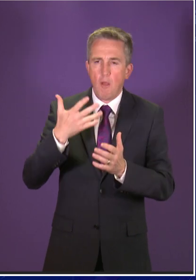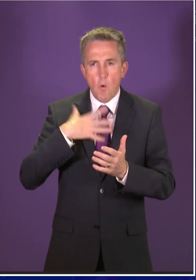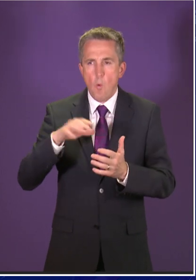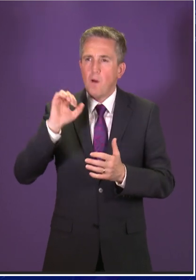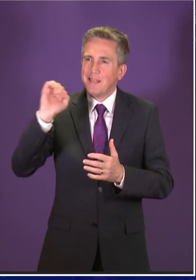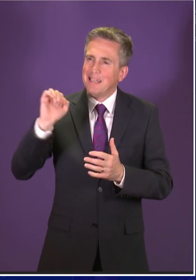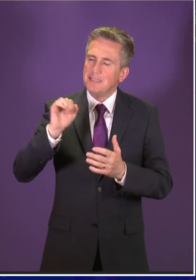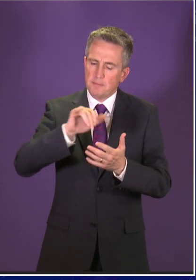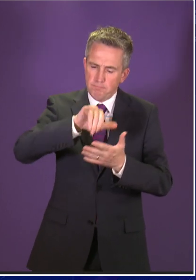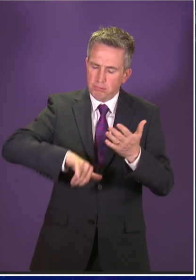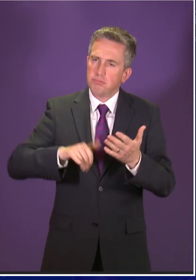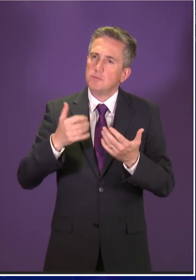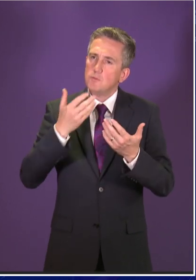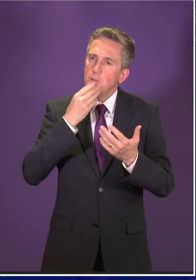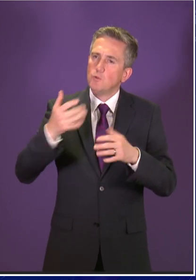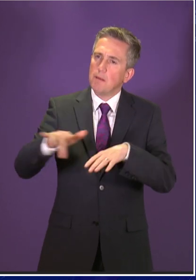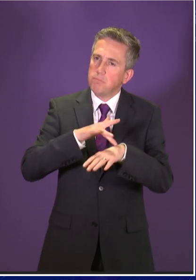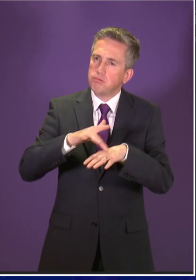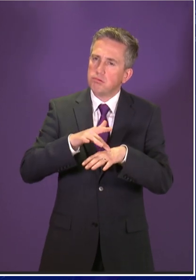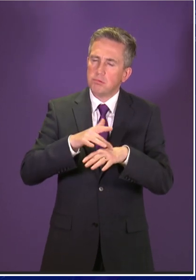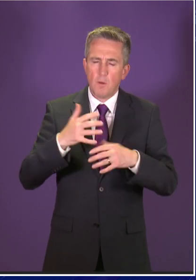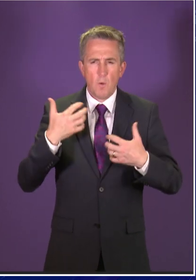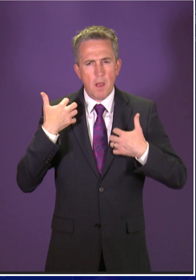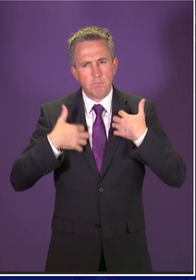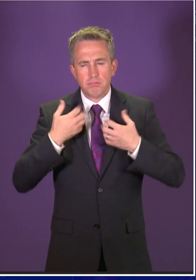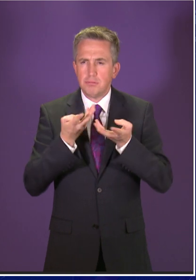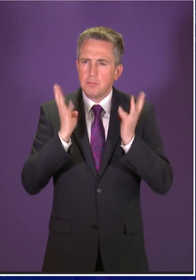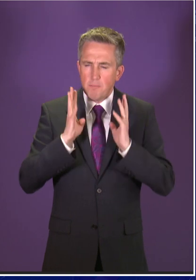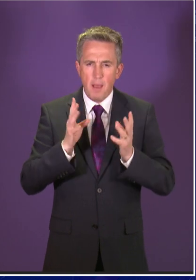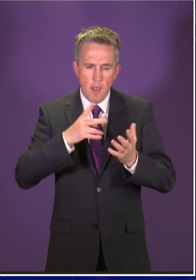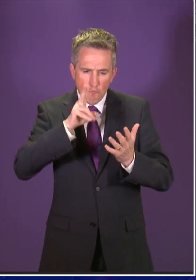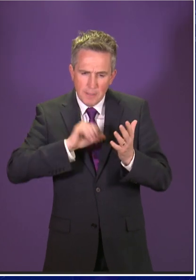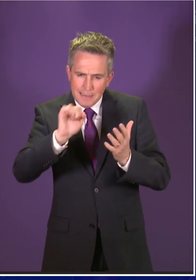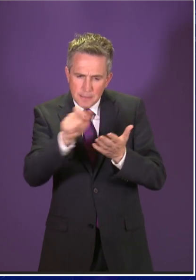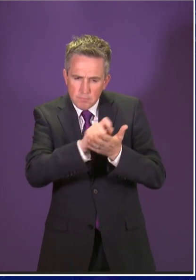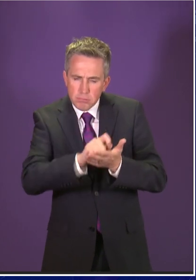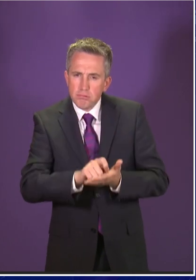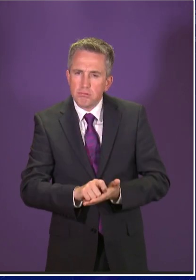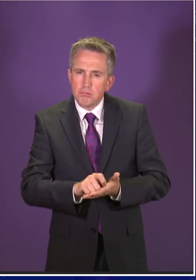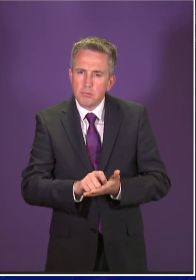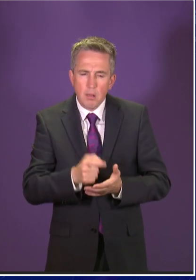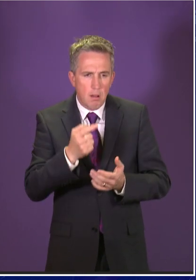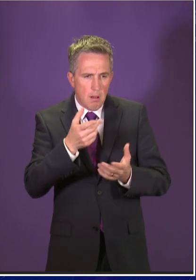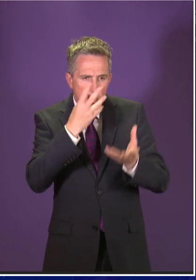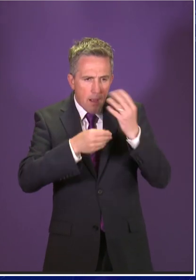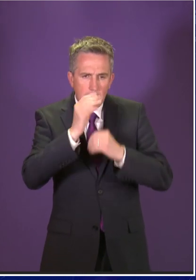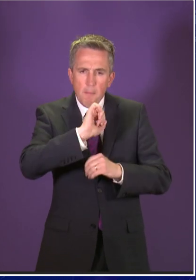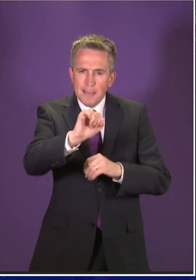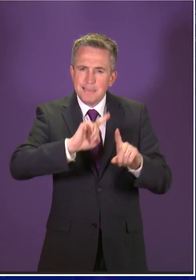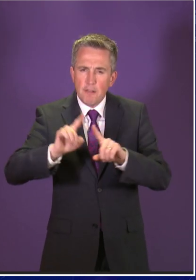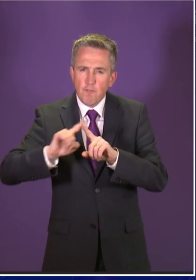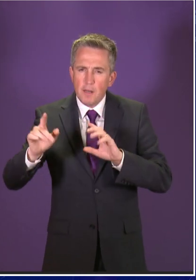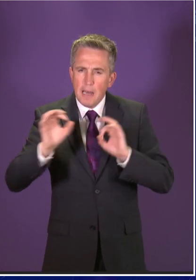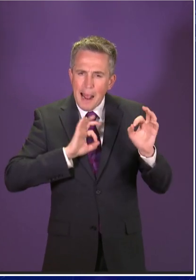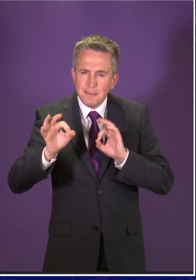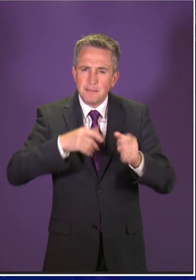come. Because we enjoy reading his plots and stories, witnessing the struggles and fates of his characters on the stage,